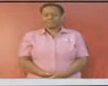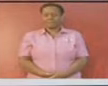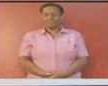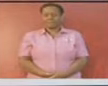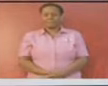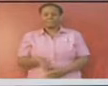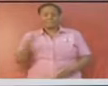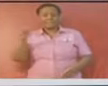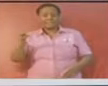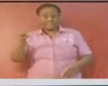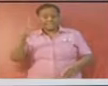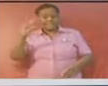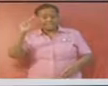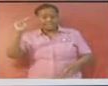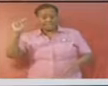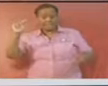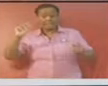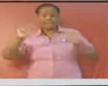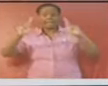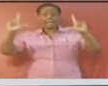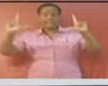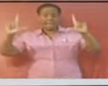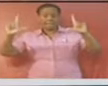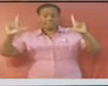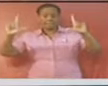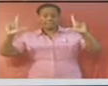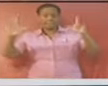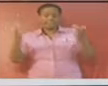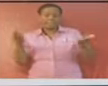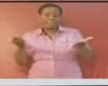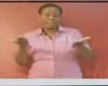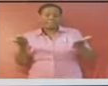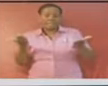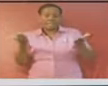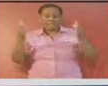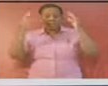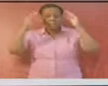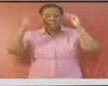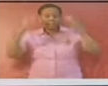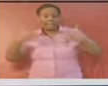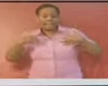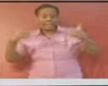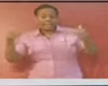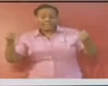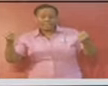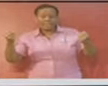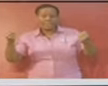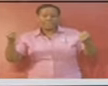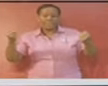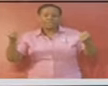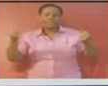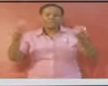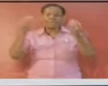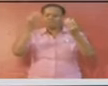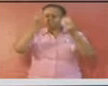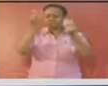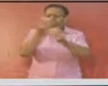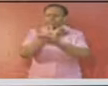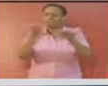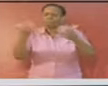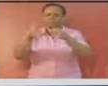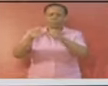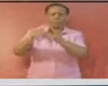This is TDT Live. I'm Vidya Ramphal. The Ministry of Health is giving an update on the status of COVID-19 in Trinidad and